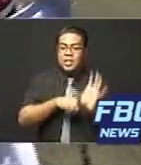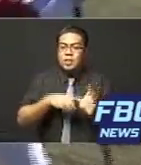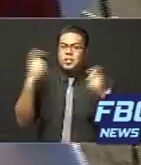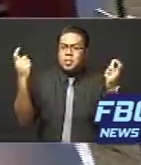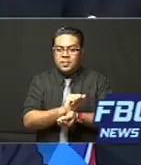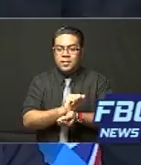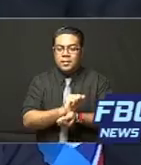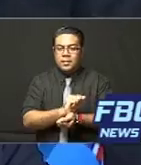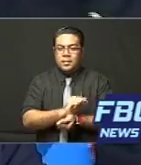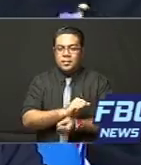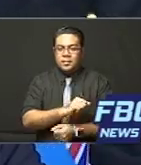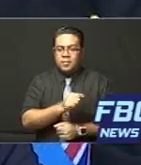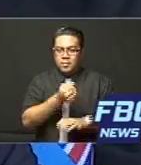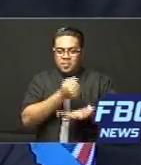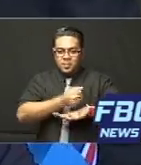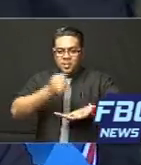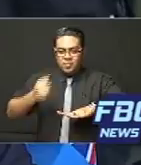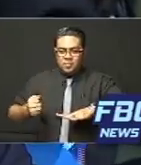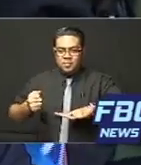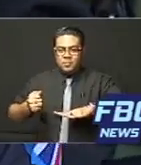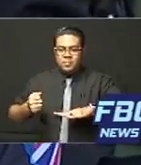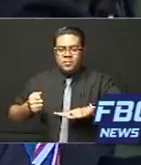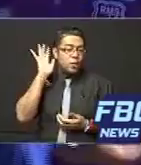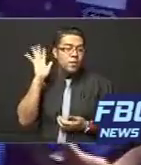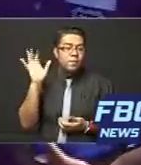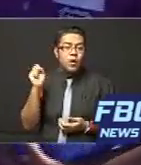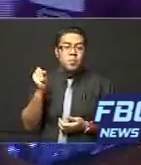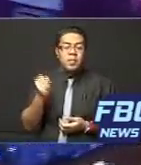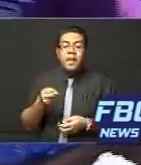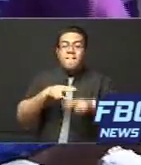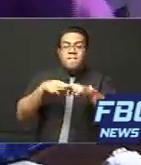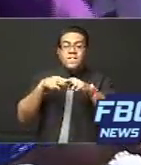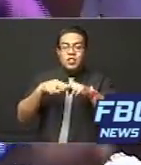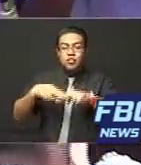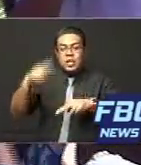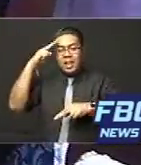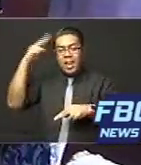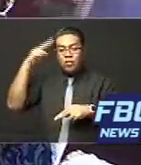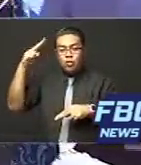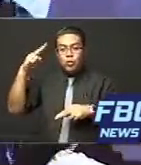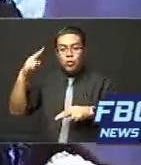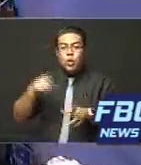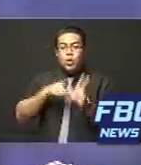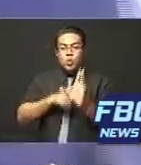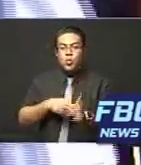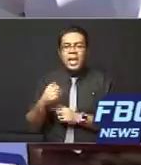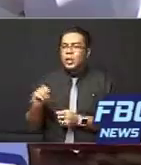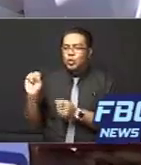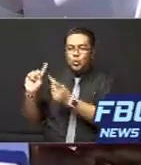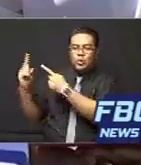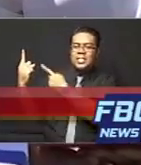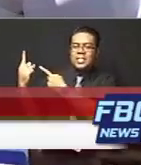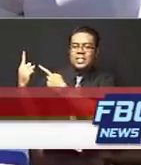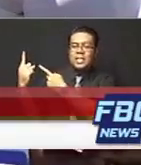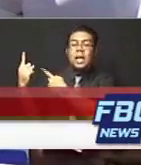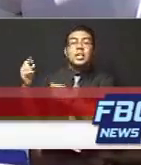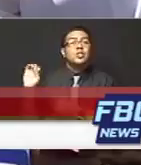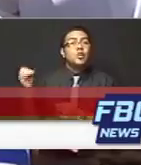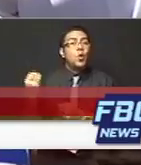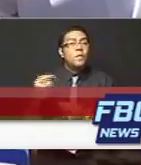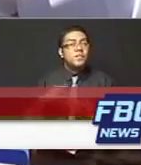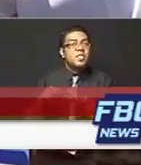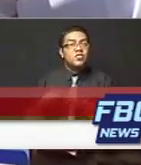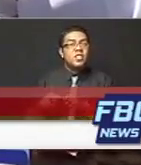Essay competition last year were also given an opportunity to address the nation on the importance of the Constitution. So